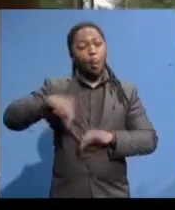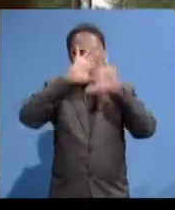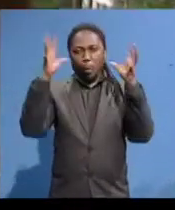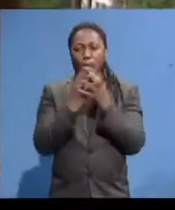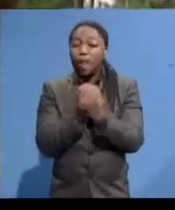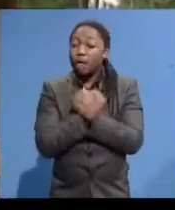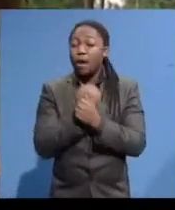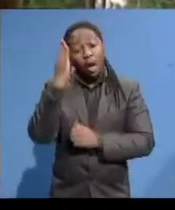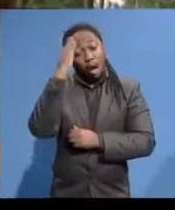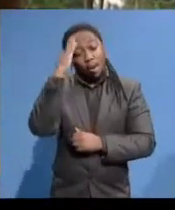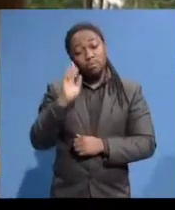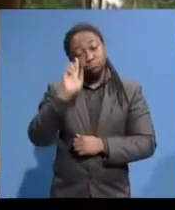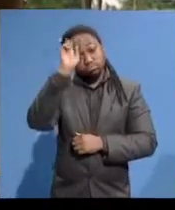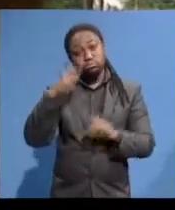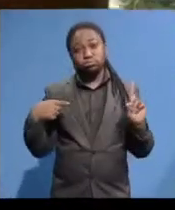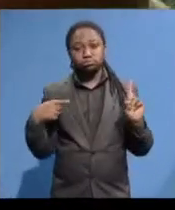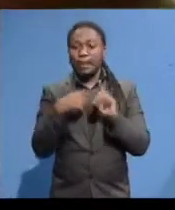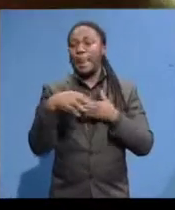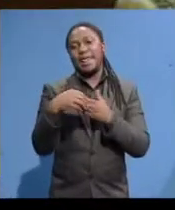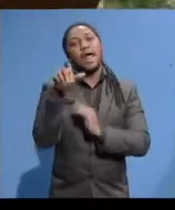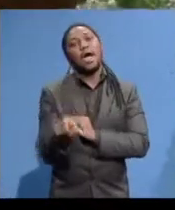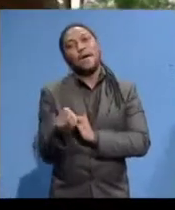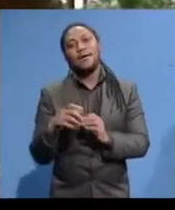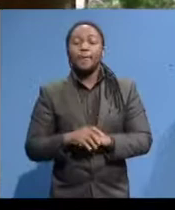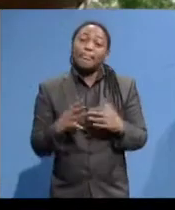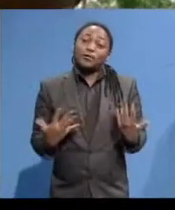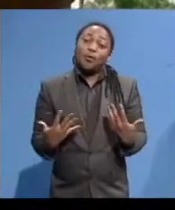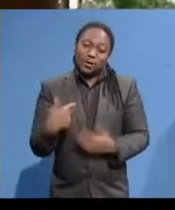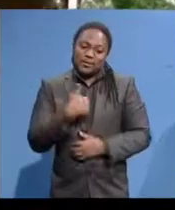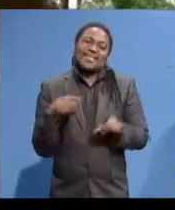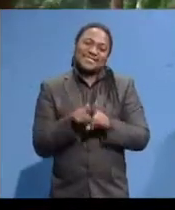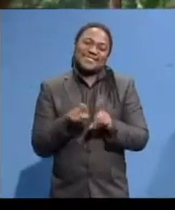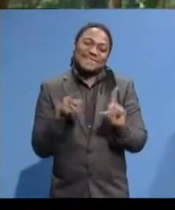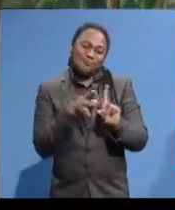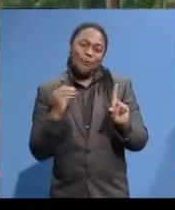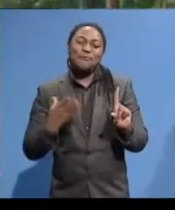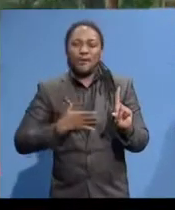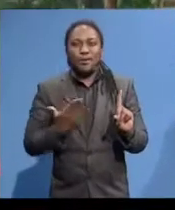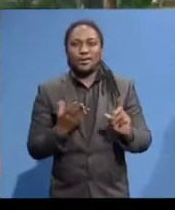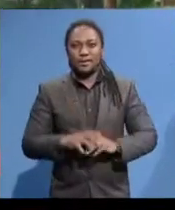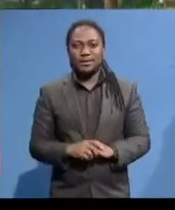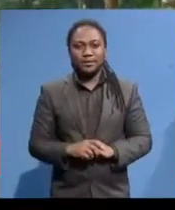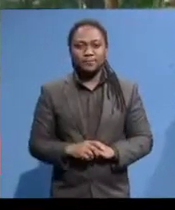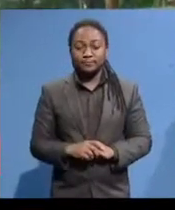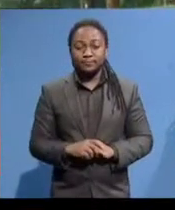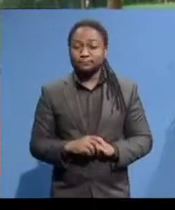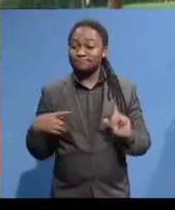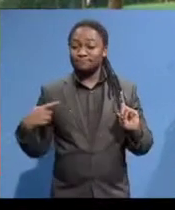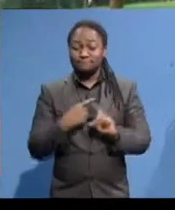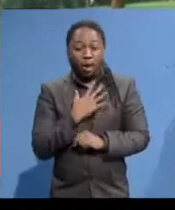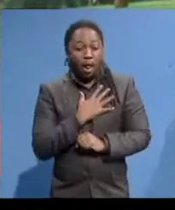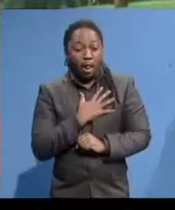I know Dr. Mandela was the leader, so I want to be a leader. Dr. Mandela loved everyone